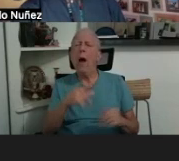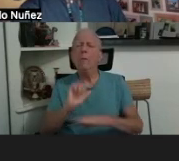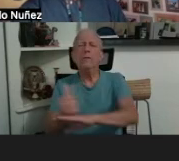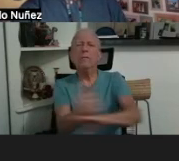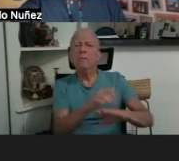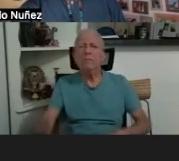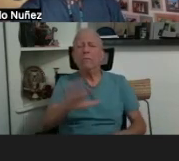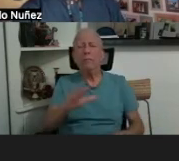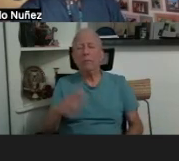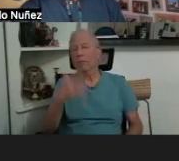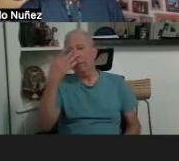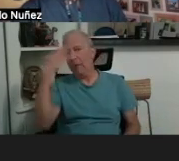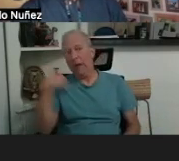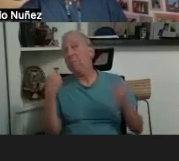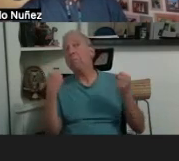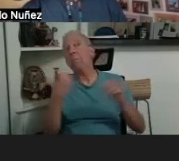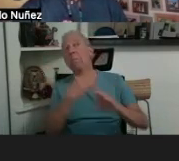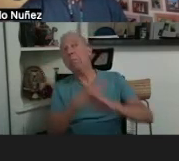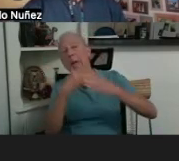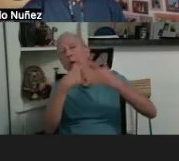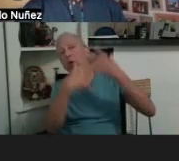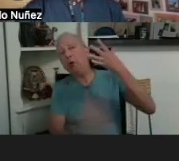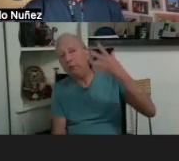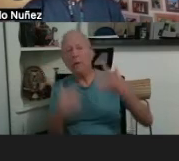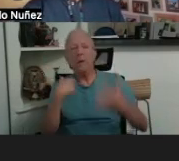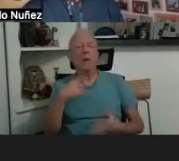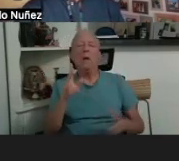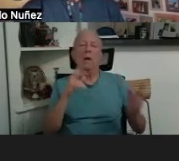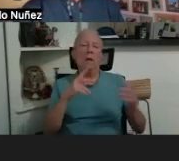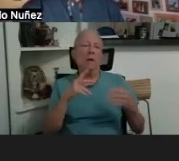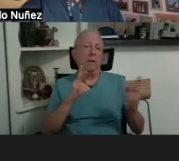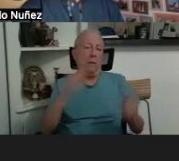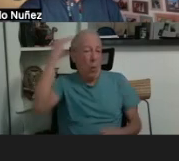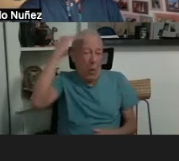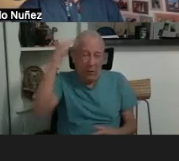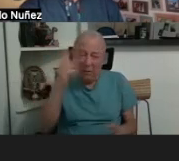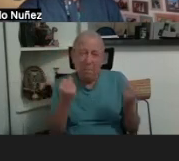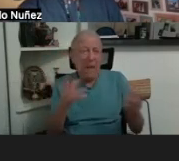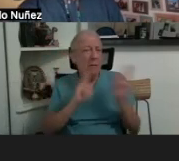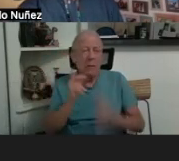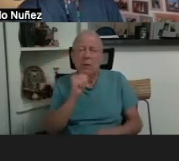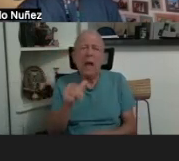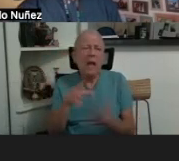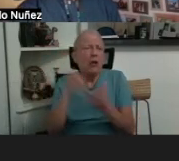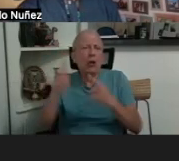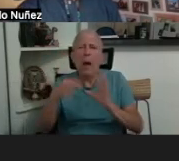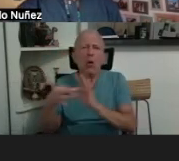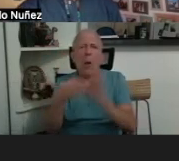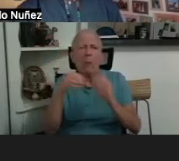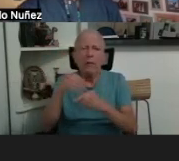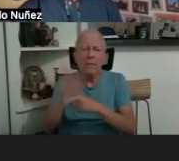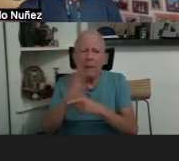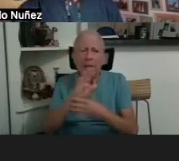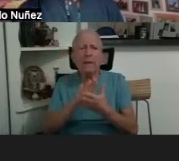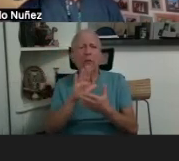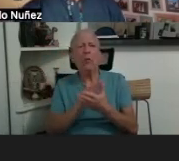barriers. So there's a lack of awareness. Entrepreneurs aren't taught about cooperatives in business school. There is an